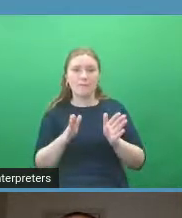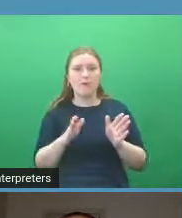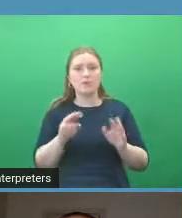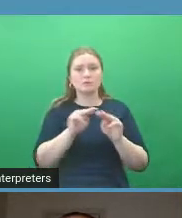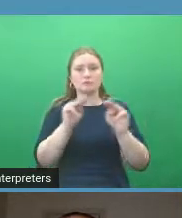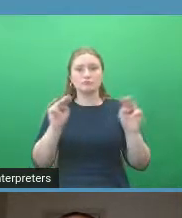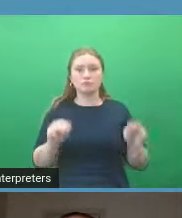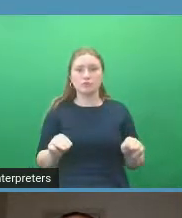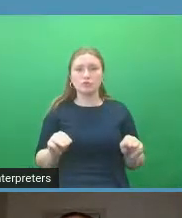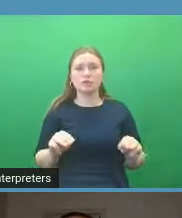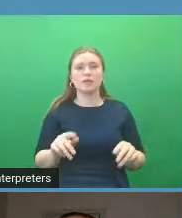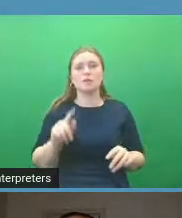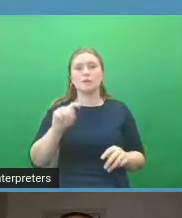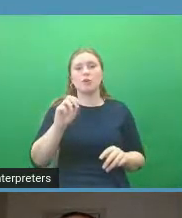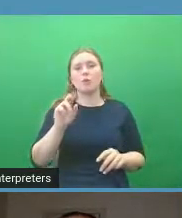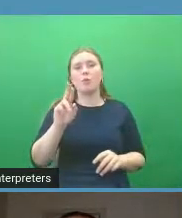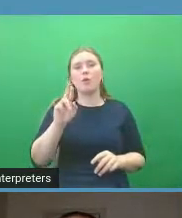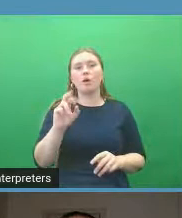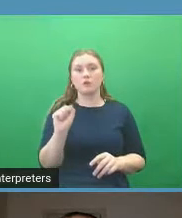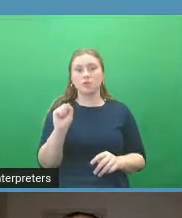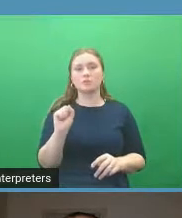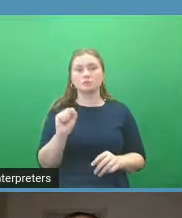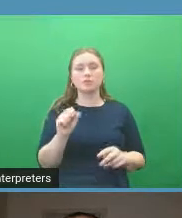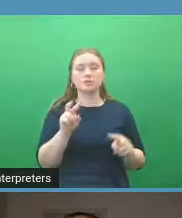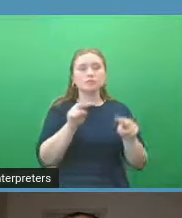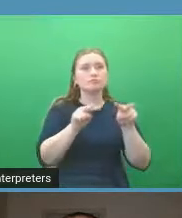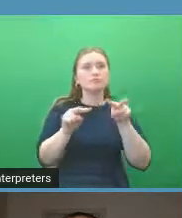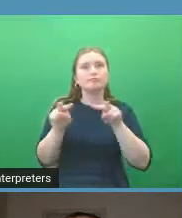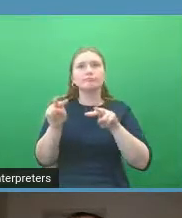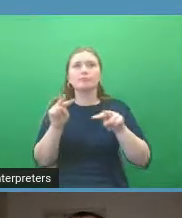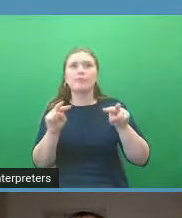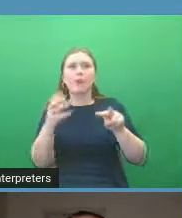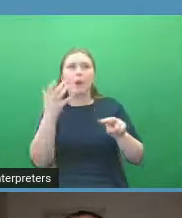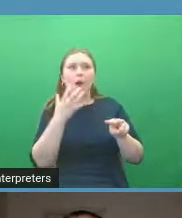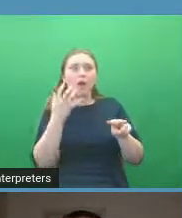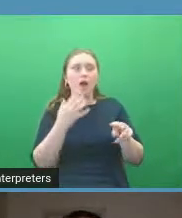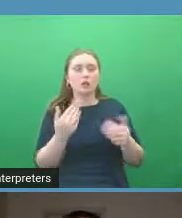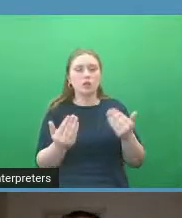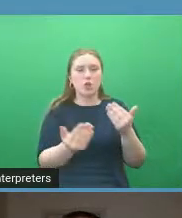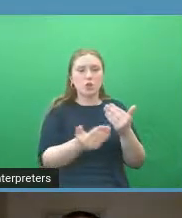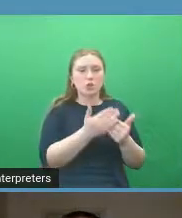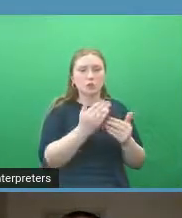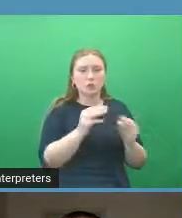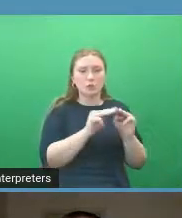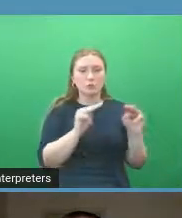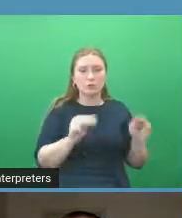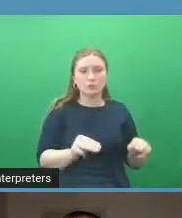behind the scenes virtual tour explored additions and renovations, and they even scaled the roof.